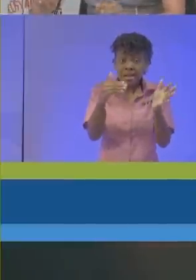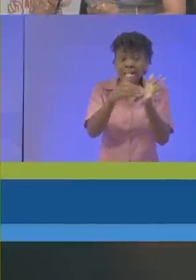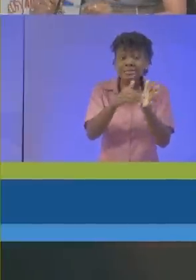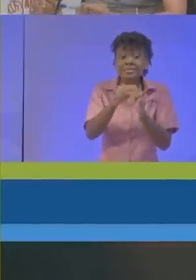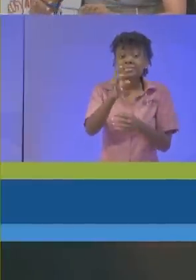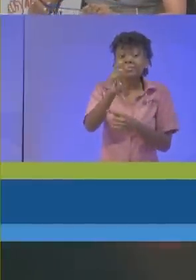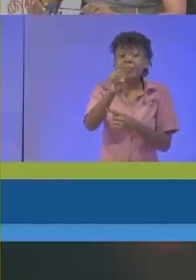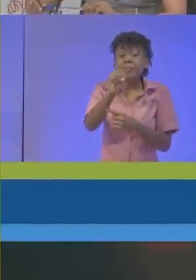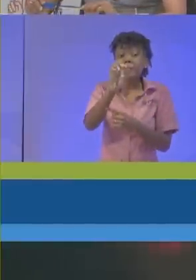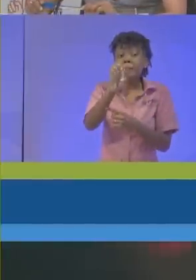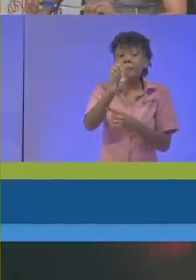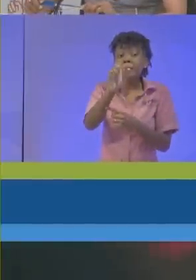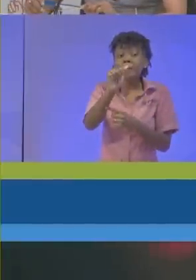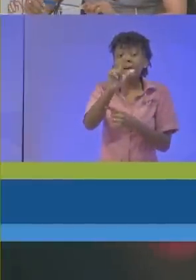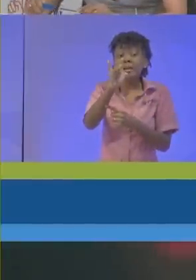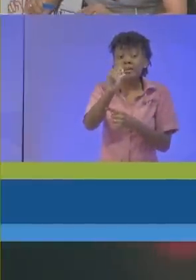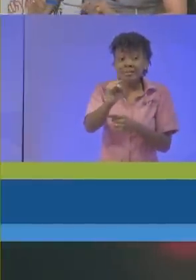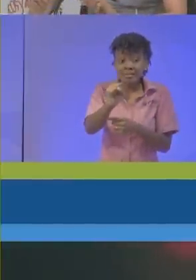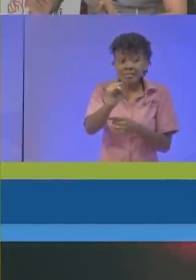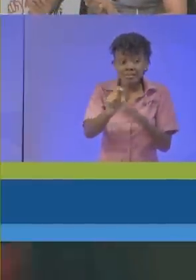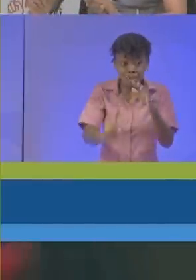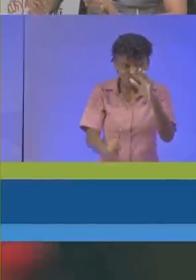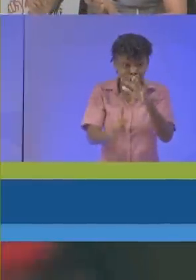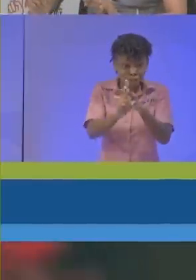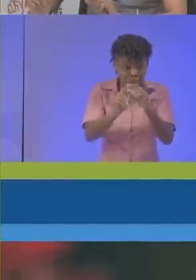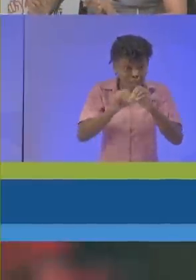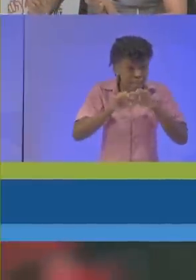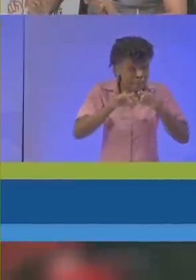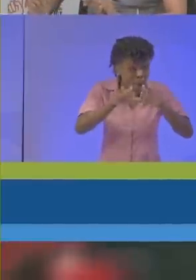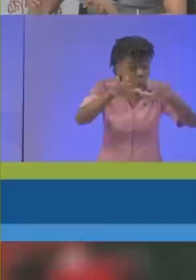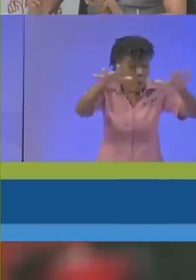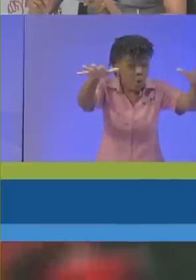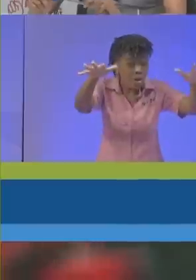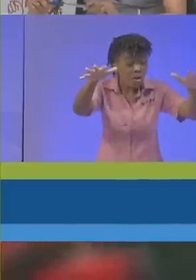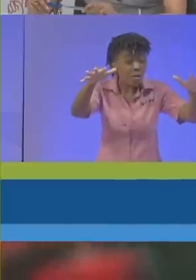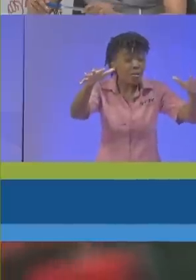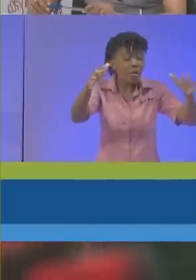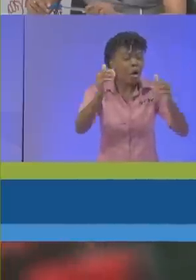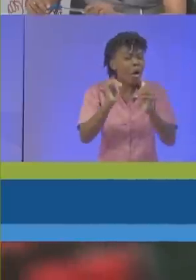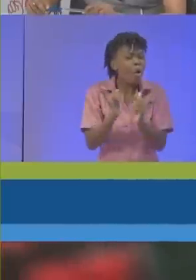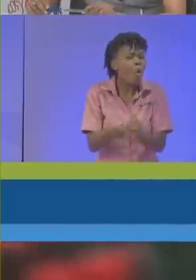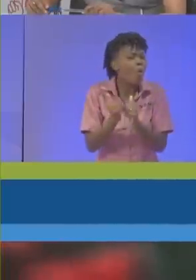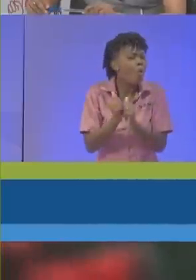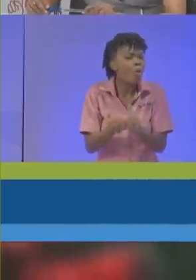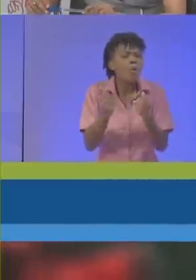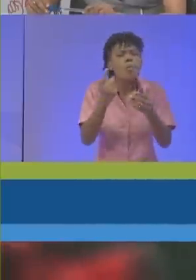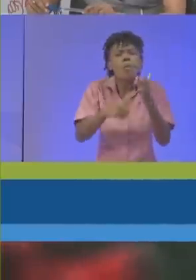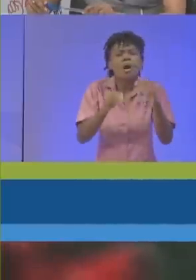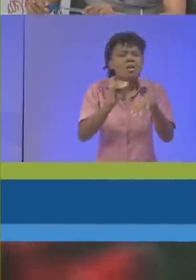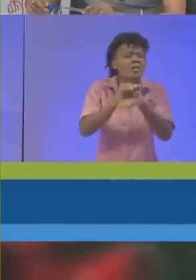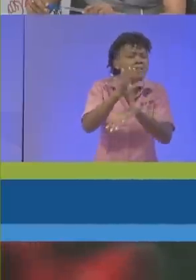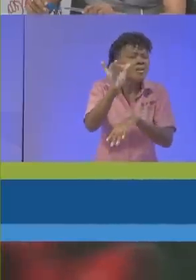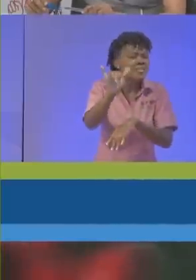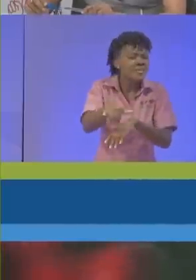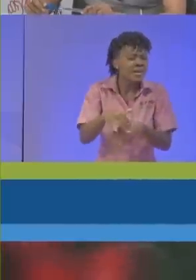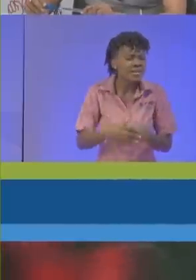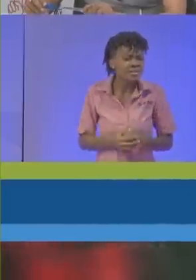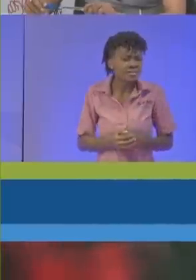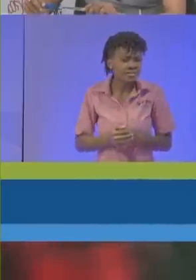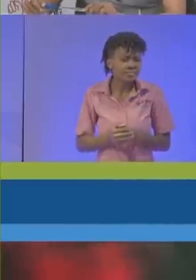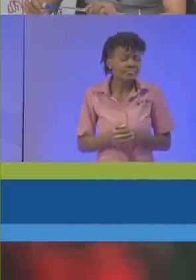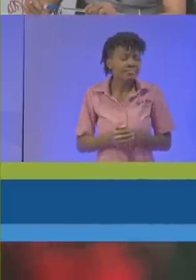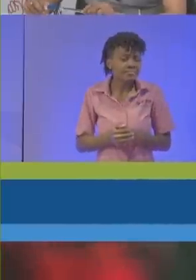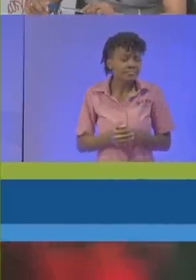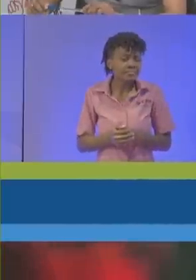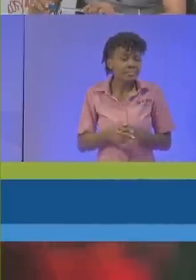Being a young, unvaccinated child is one of the biggest risk factors for contracting any